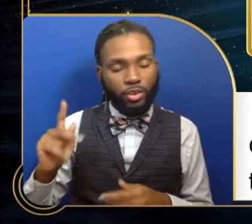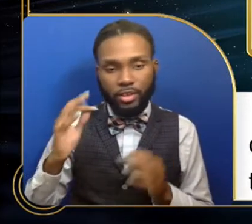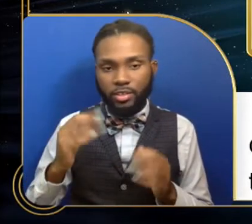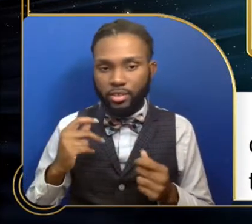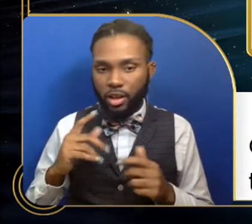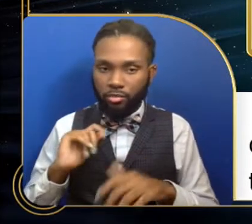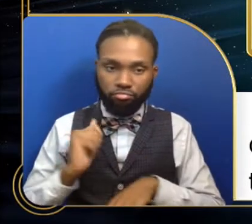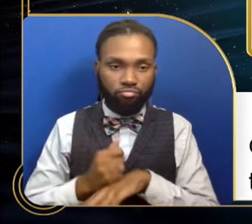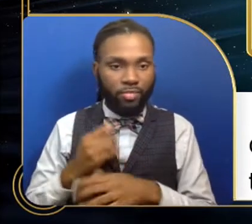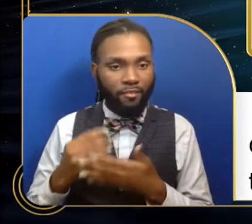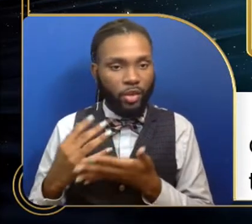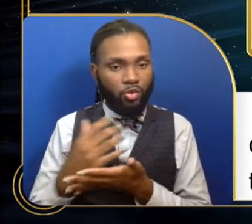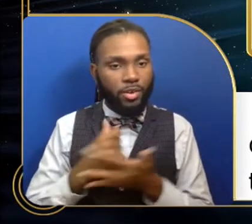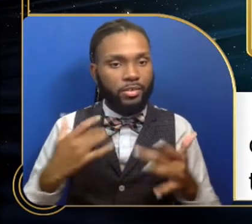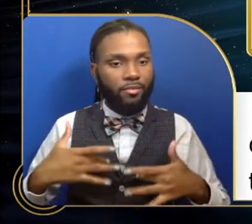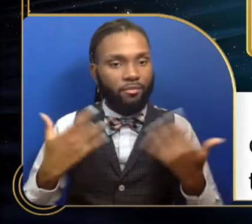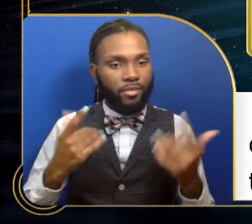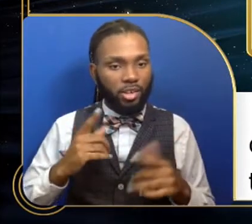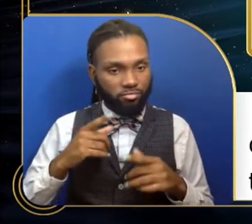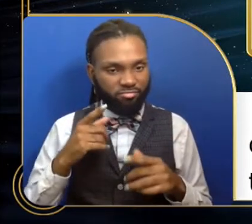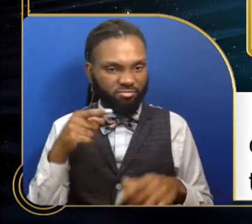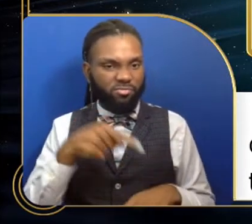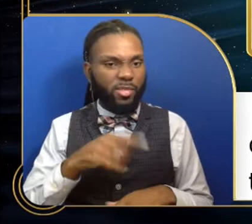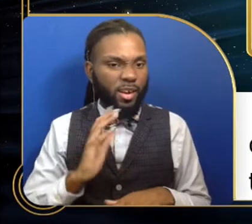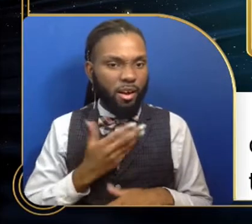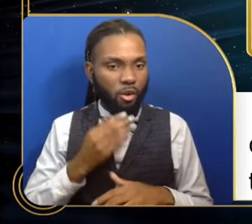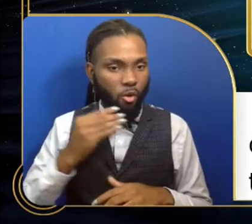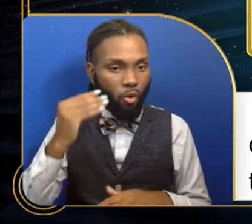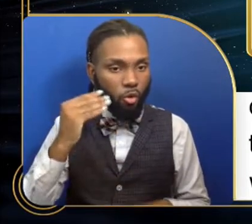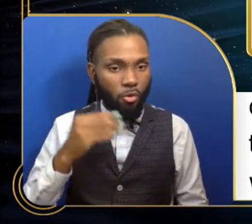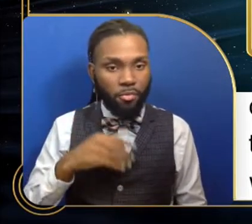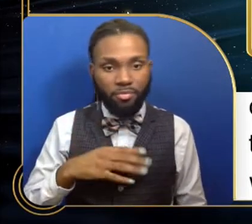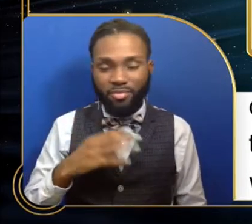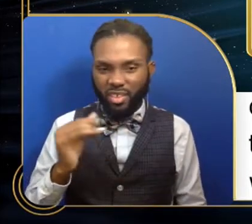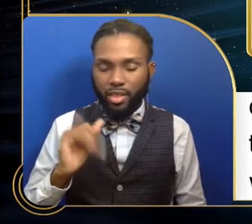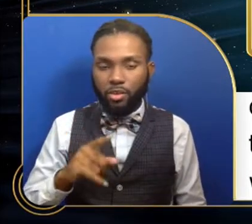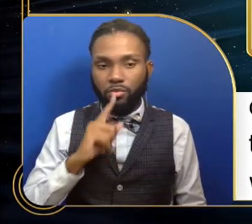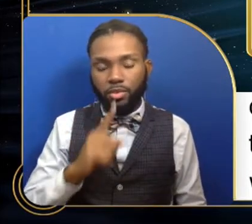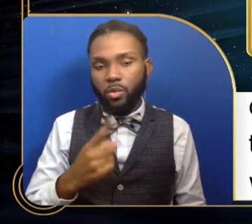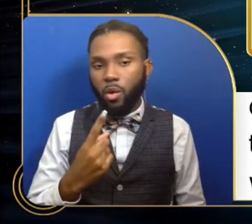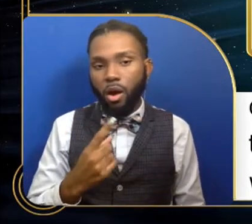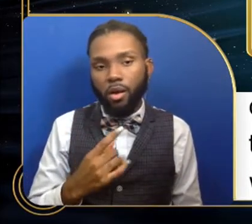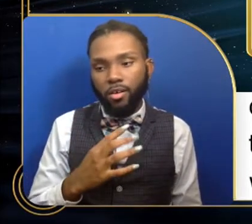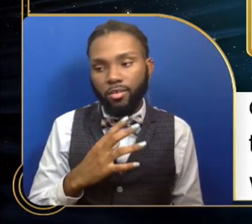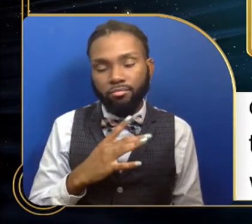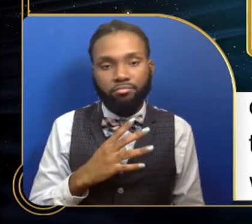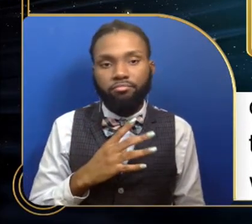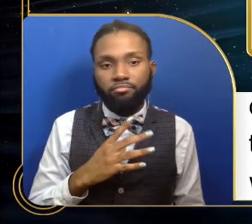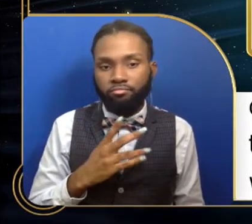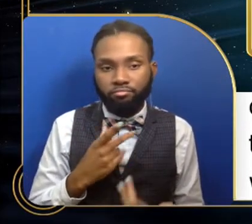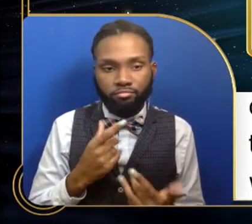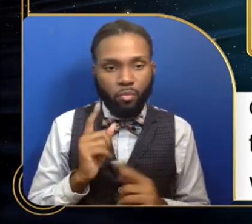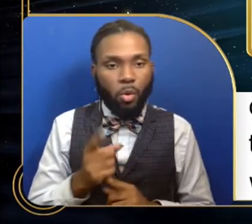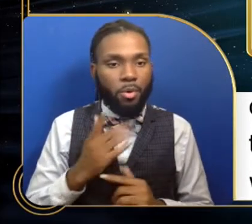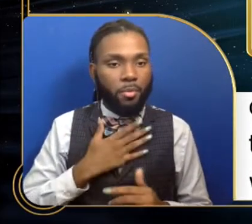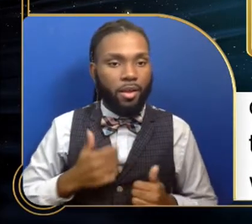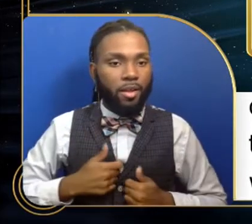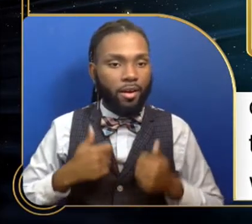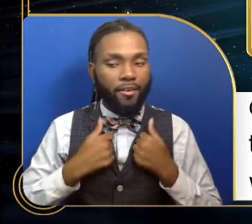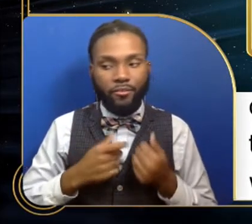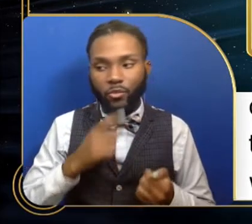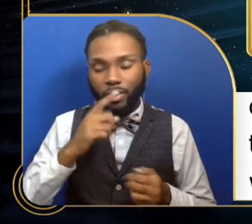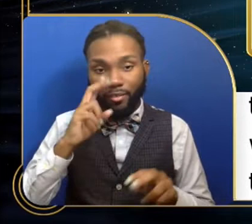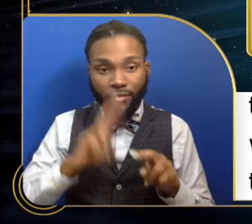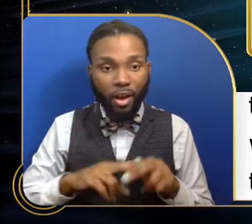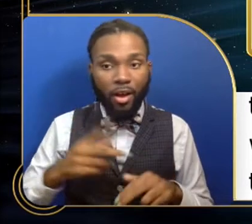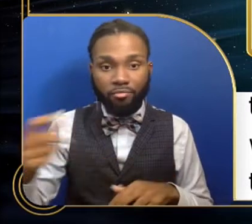home. And it was one of the highlights of my life. It was so fun to have them and to have a